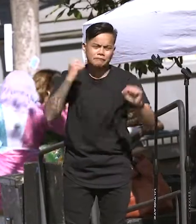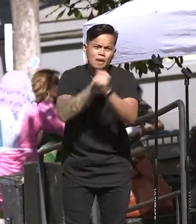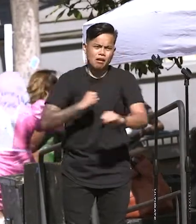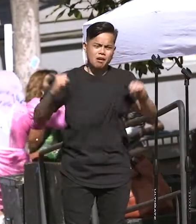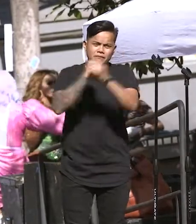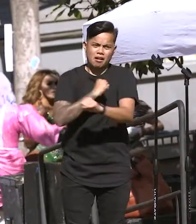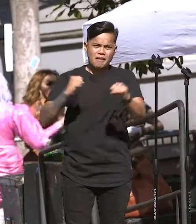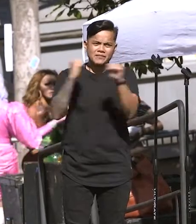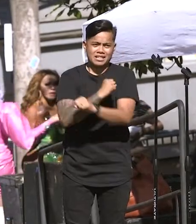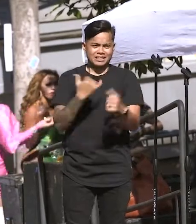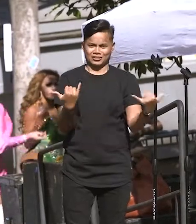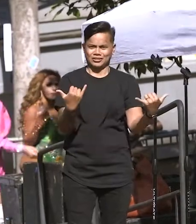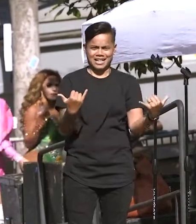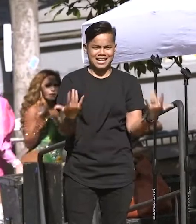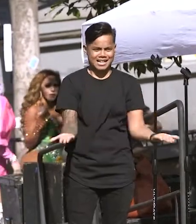possible to be here.